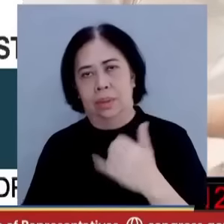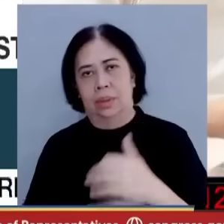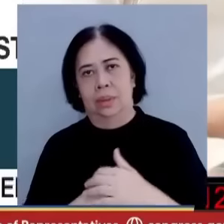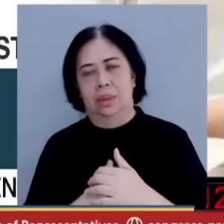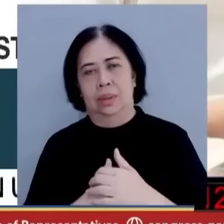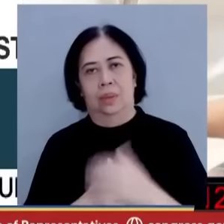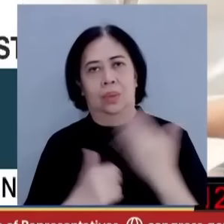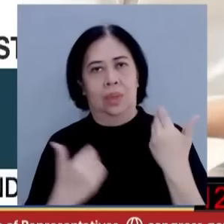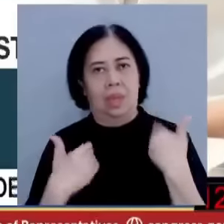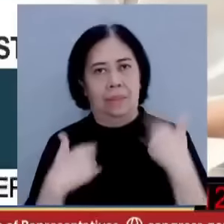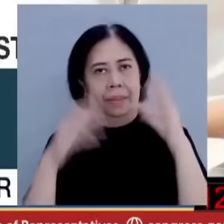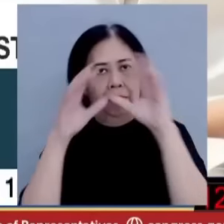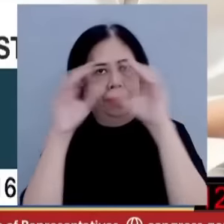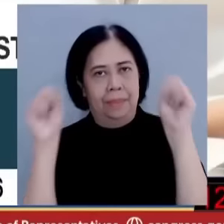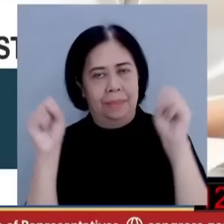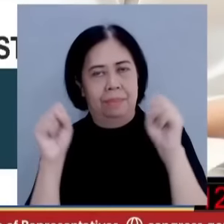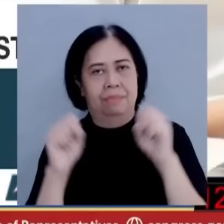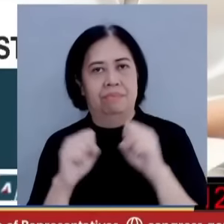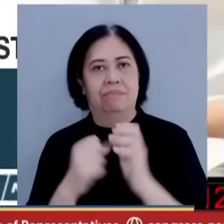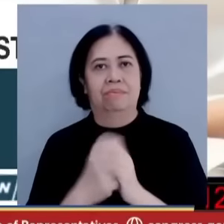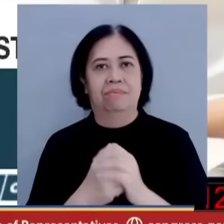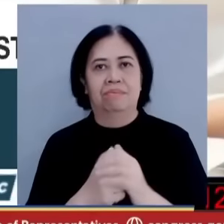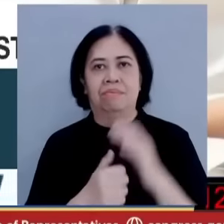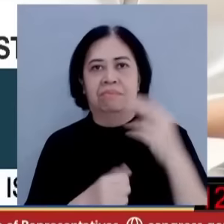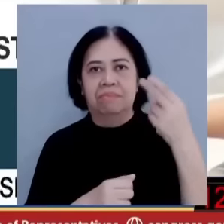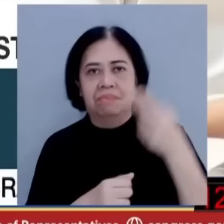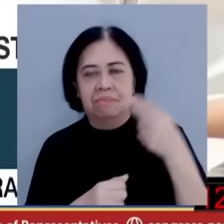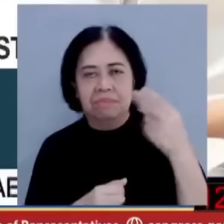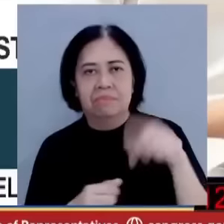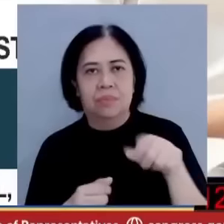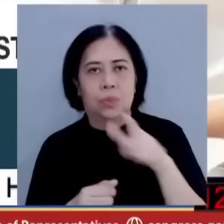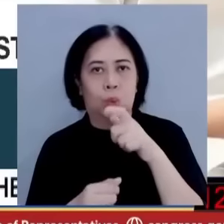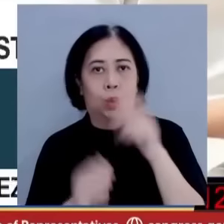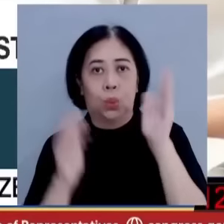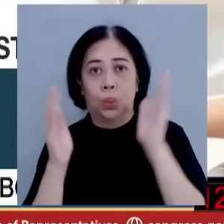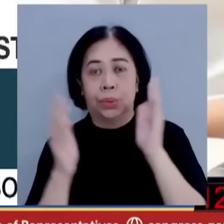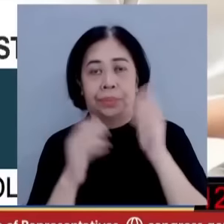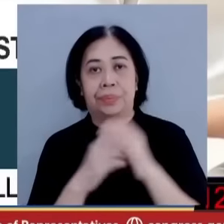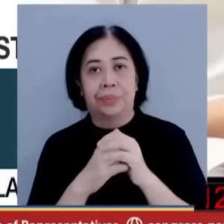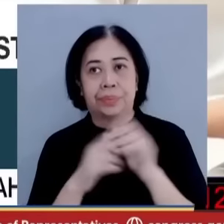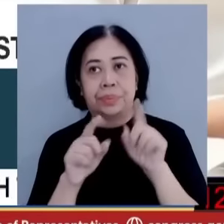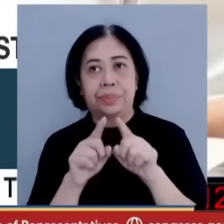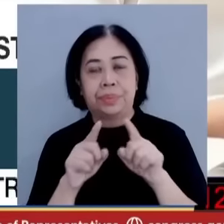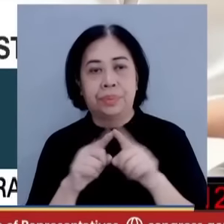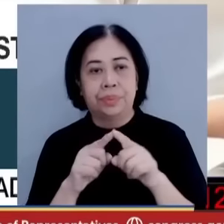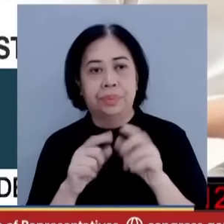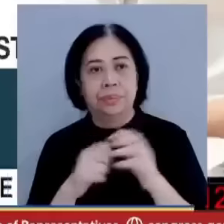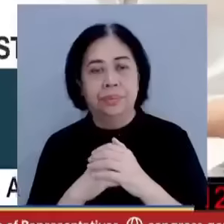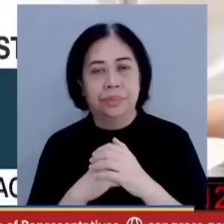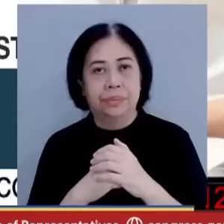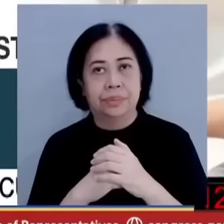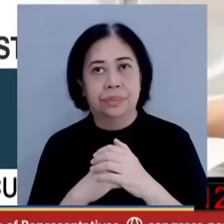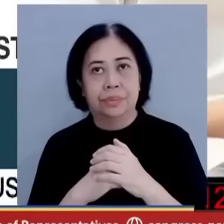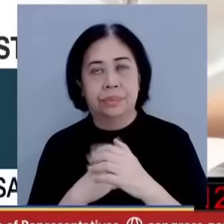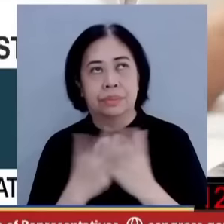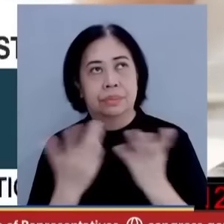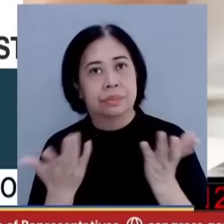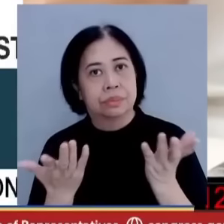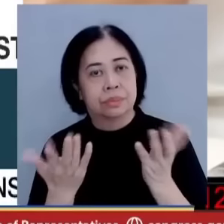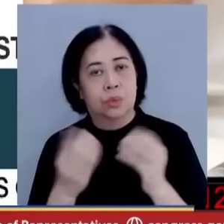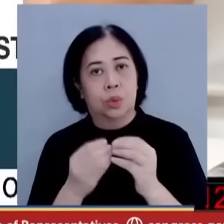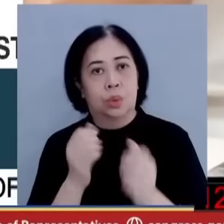a president who will go down in history, who served, no, as practically the